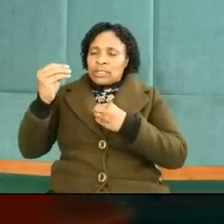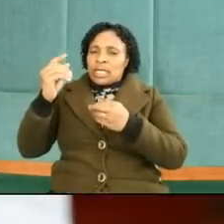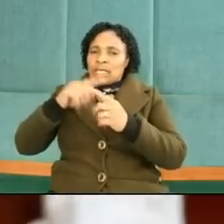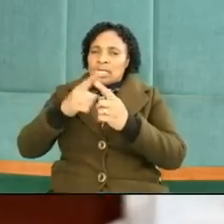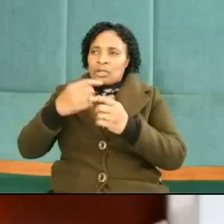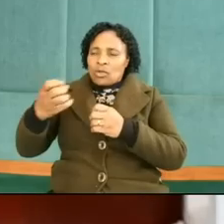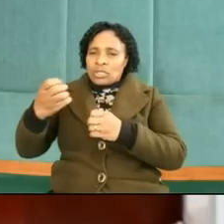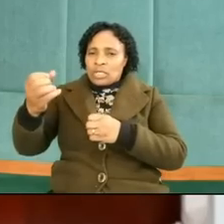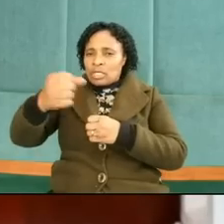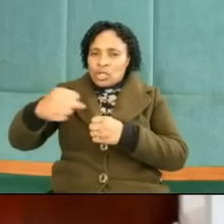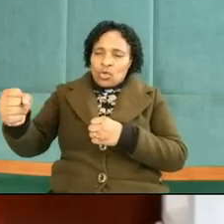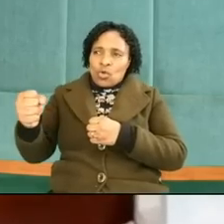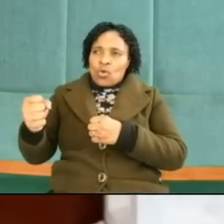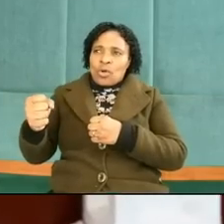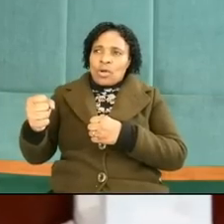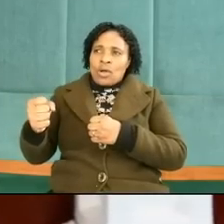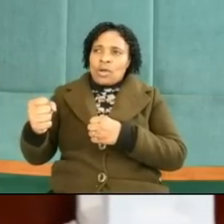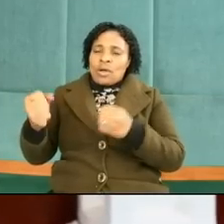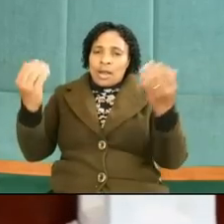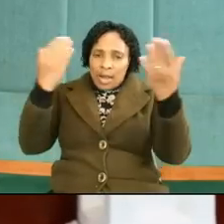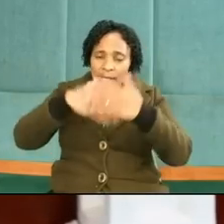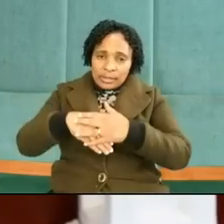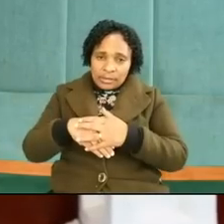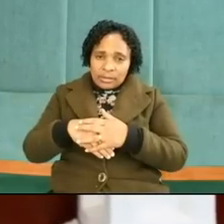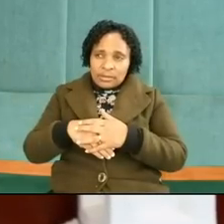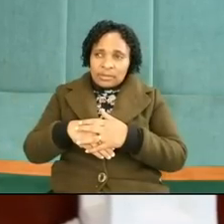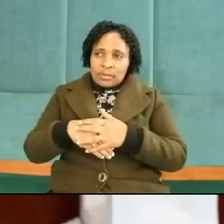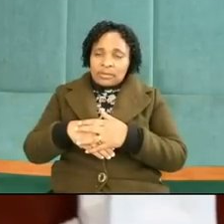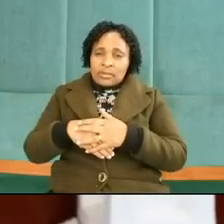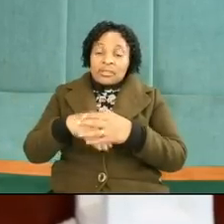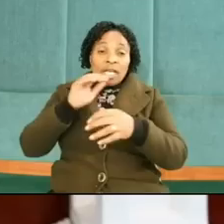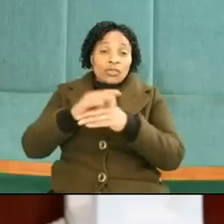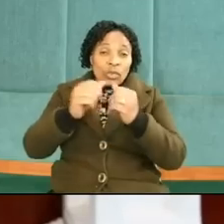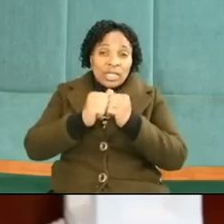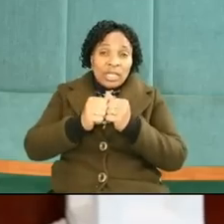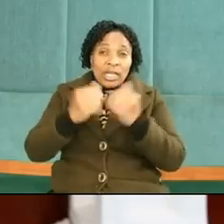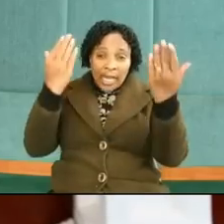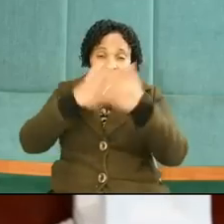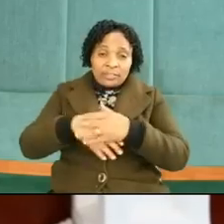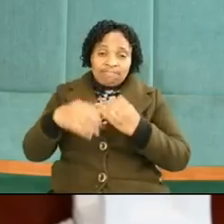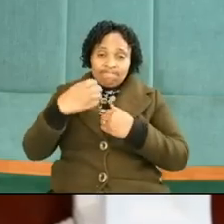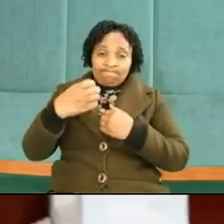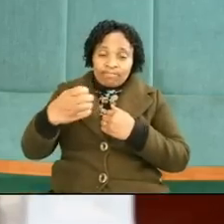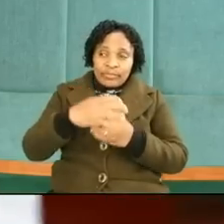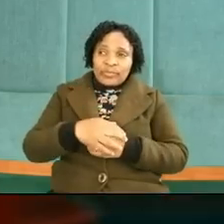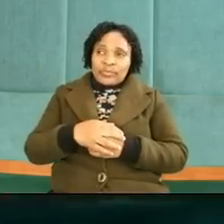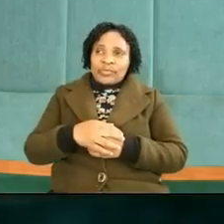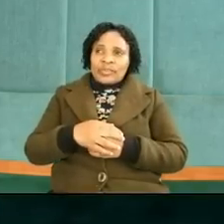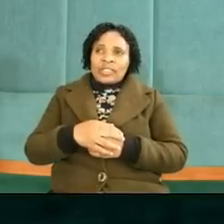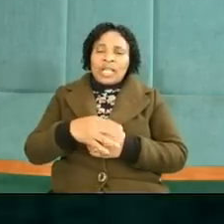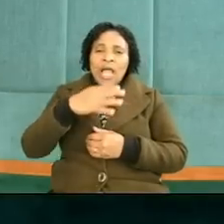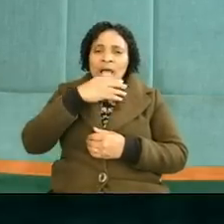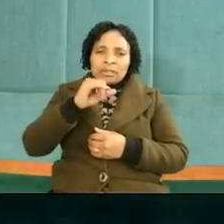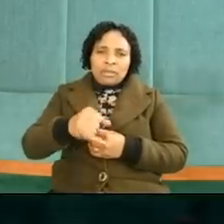door. It was night, y'all. Is the church with me? It was night. When the husband